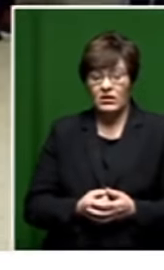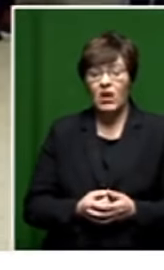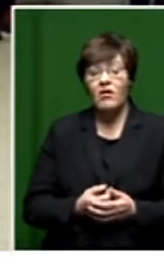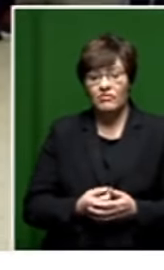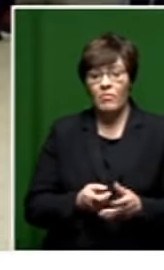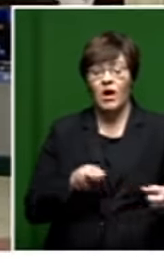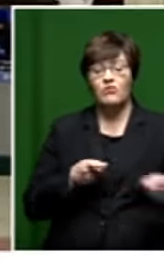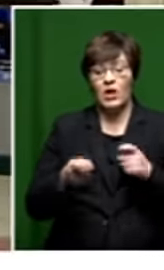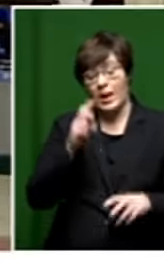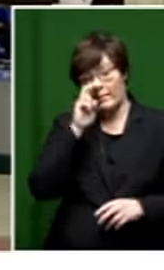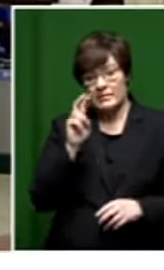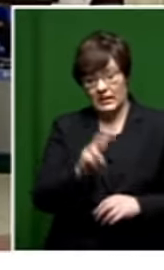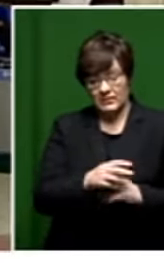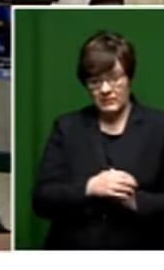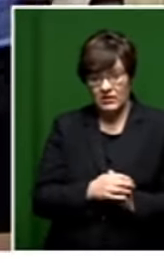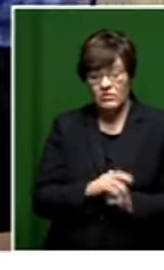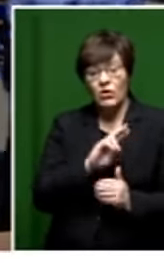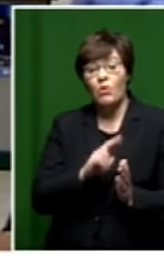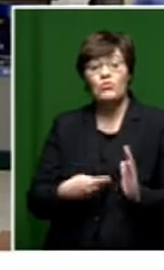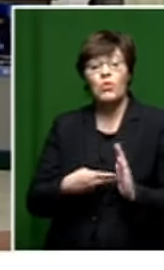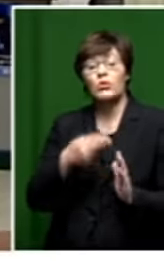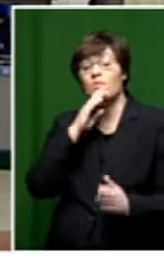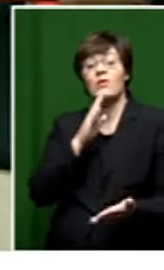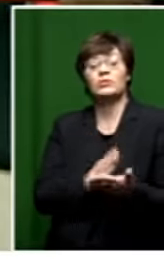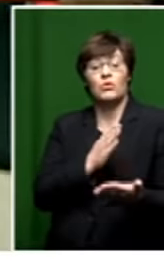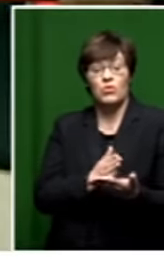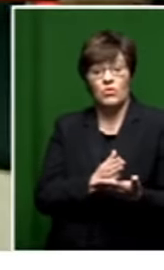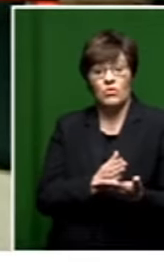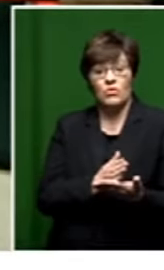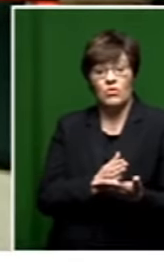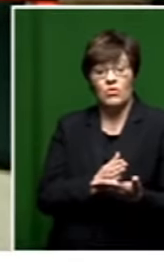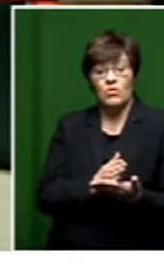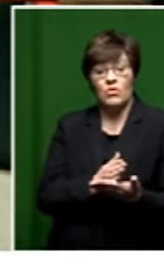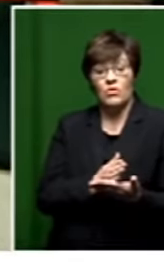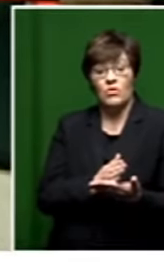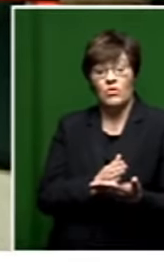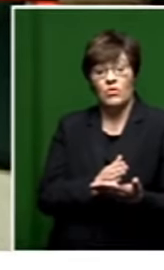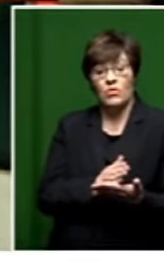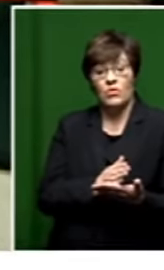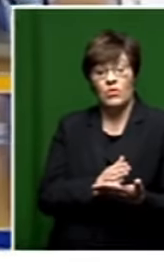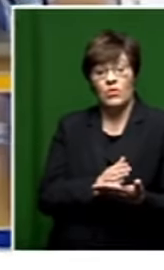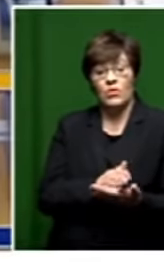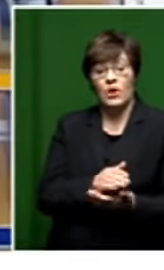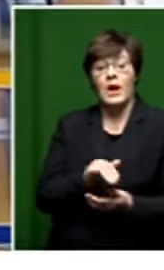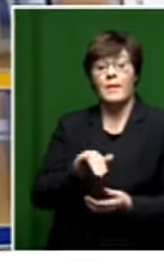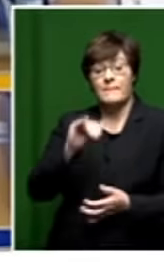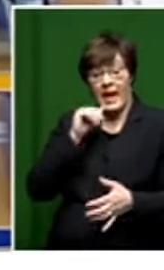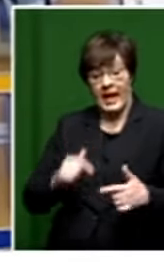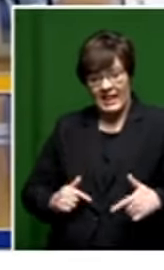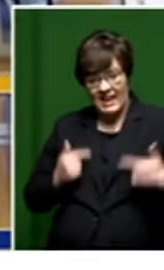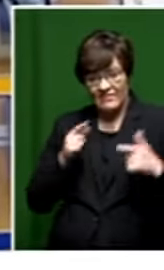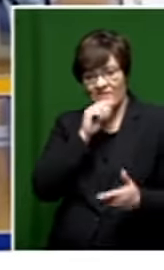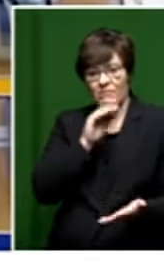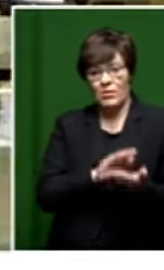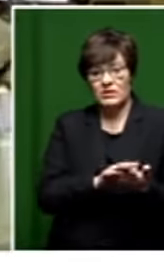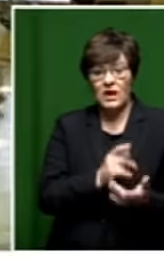regulator perspective, our role is to ensure that the banks leave their promises. What they